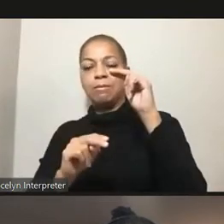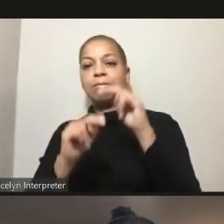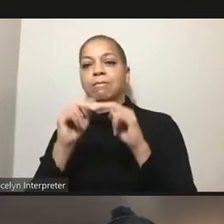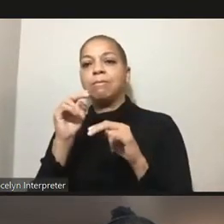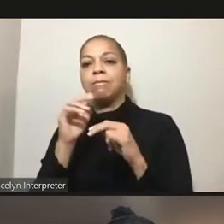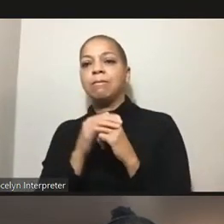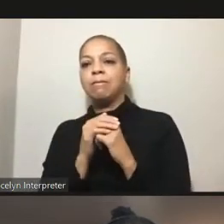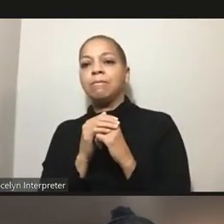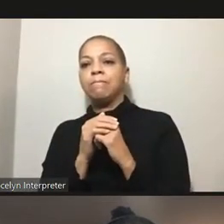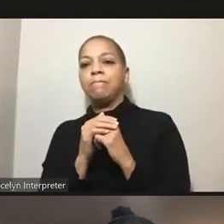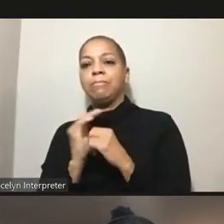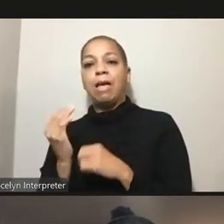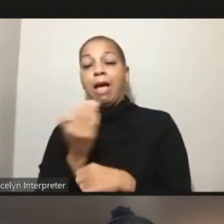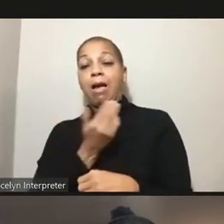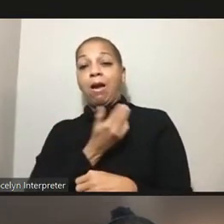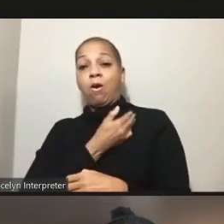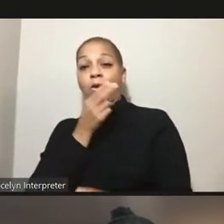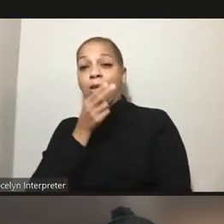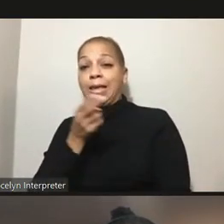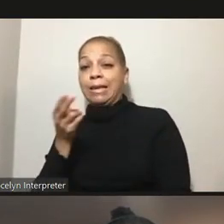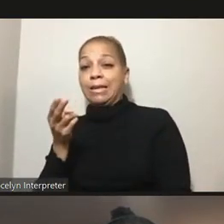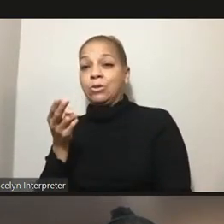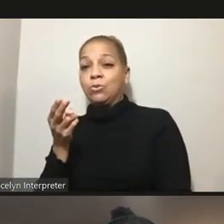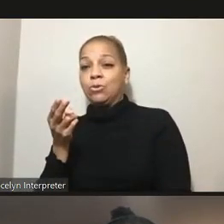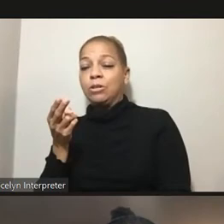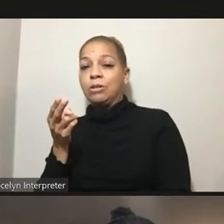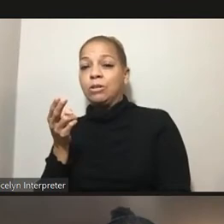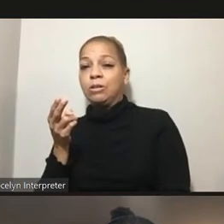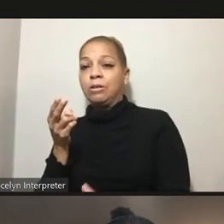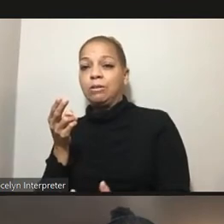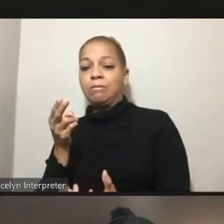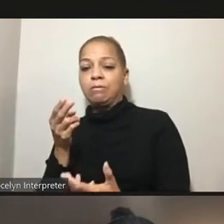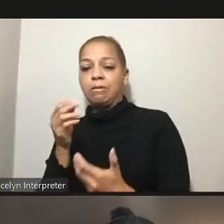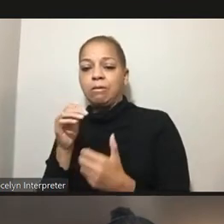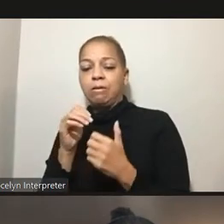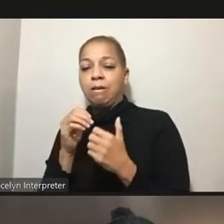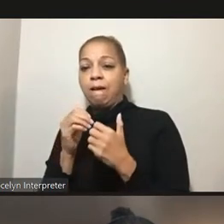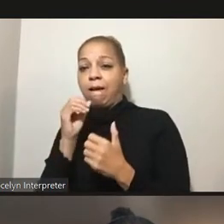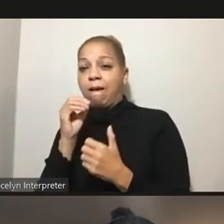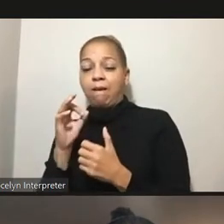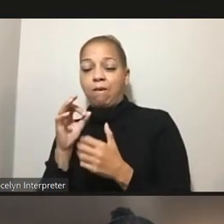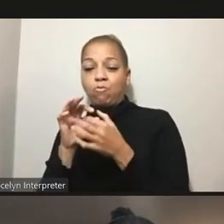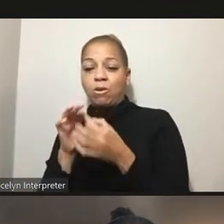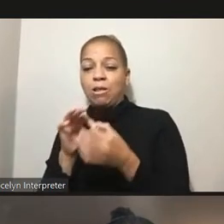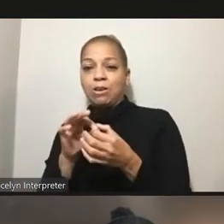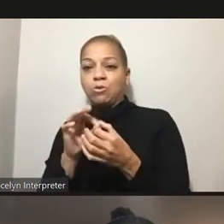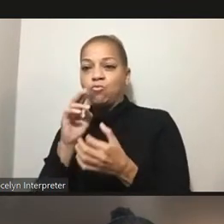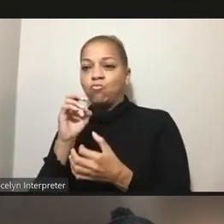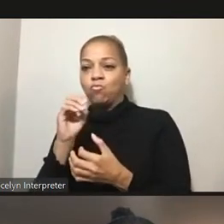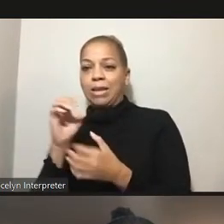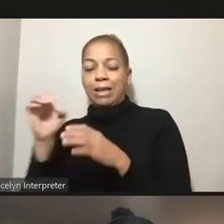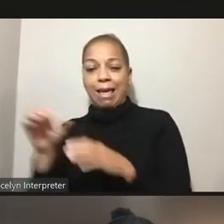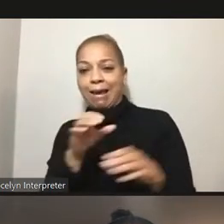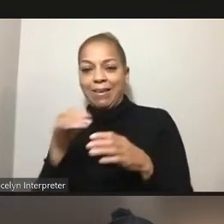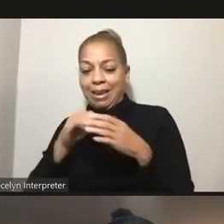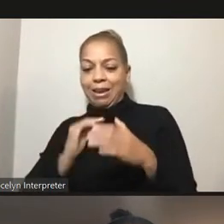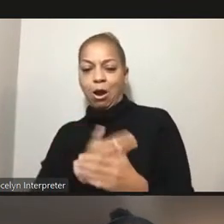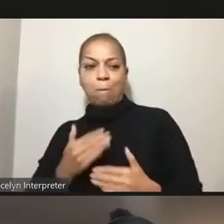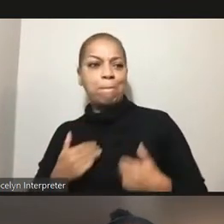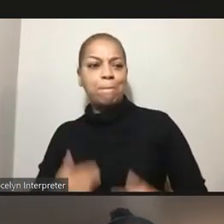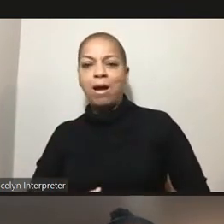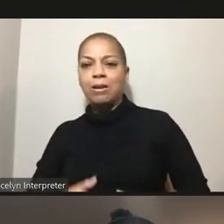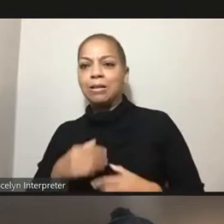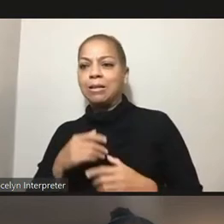That our history of relationships with institutions is reactivated in our bodies the moment we open the door to